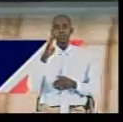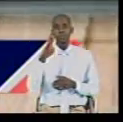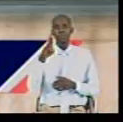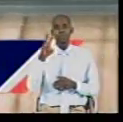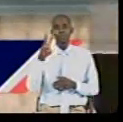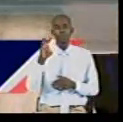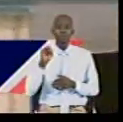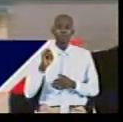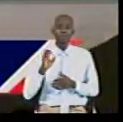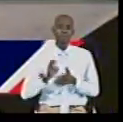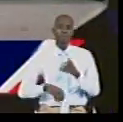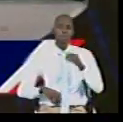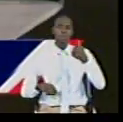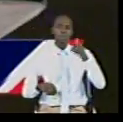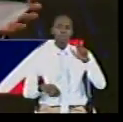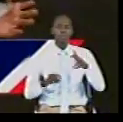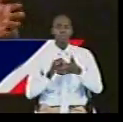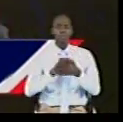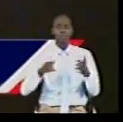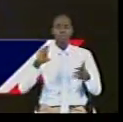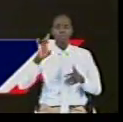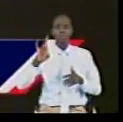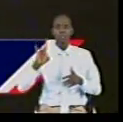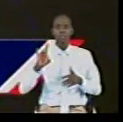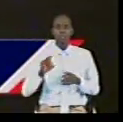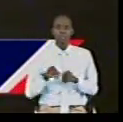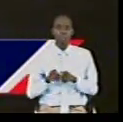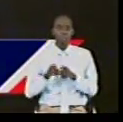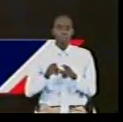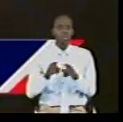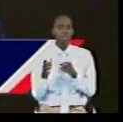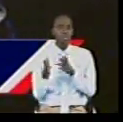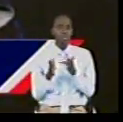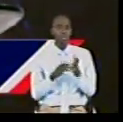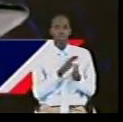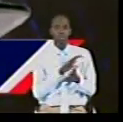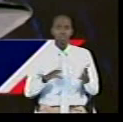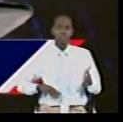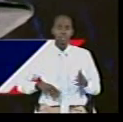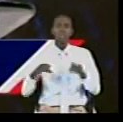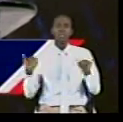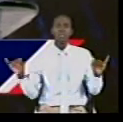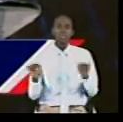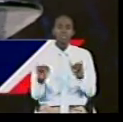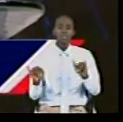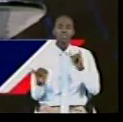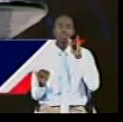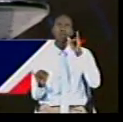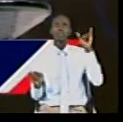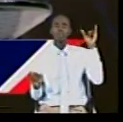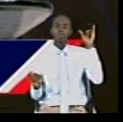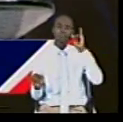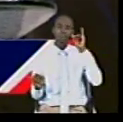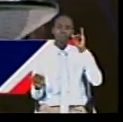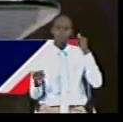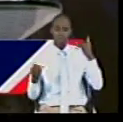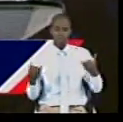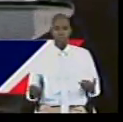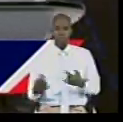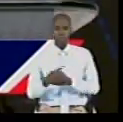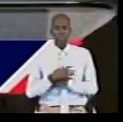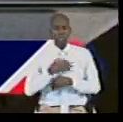Hebrews chapter 13, verse 8. Christ Jesus Christ, the same yesterday and today and